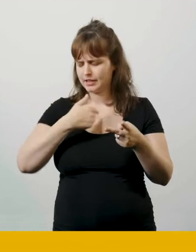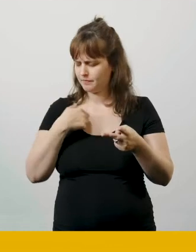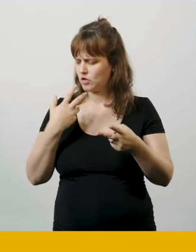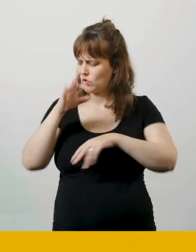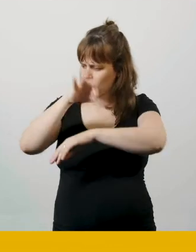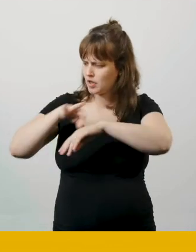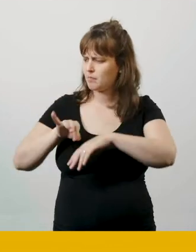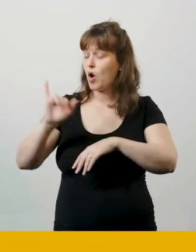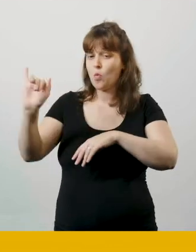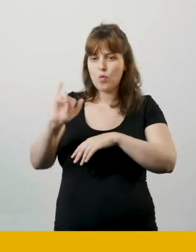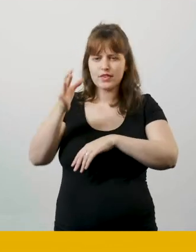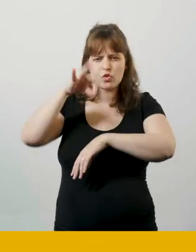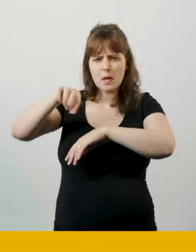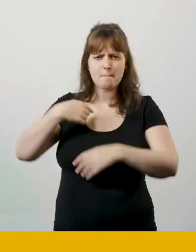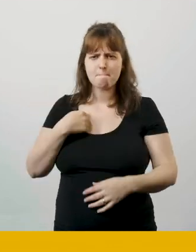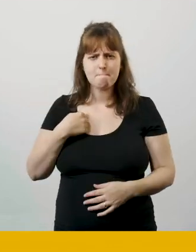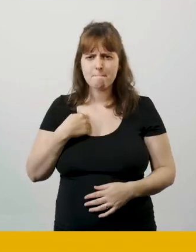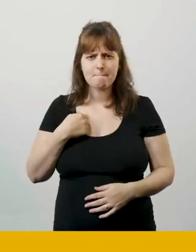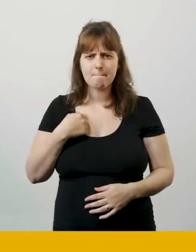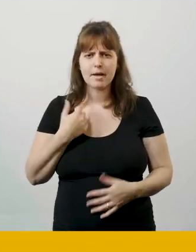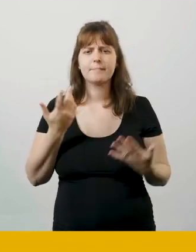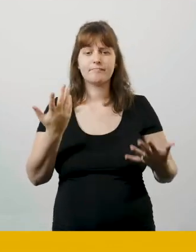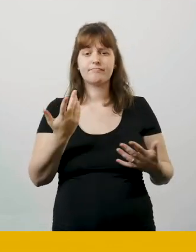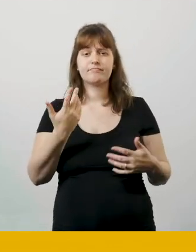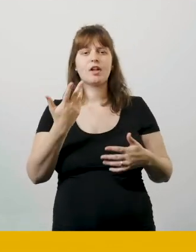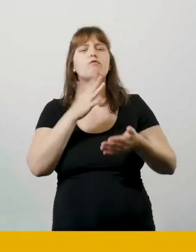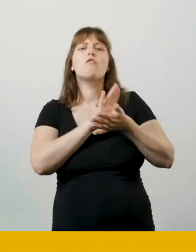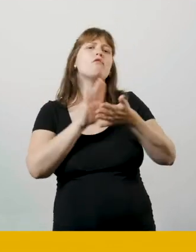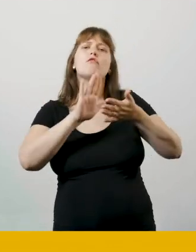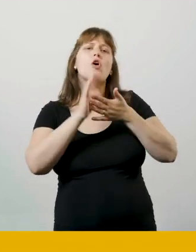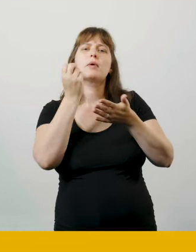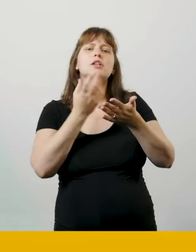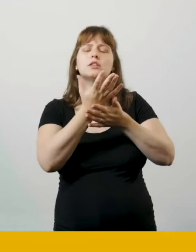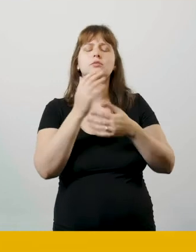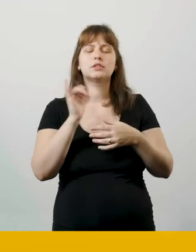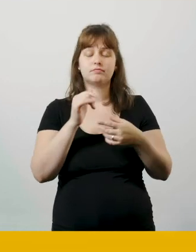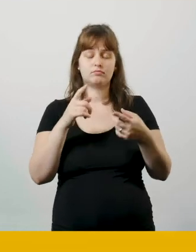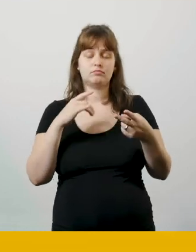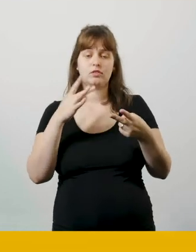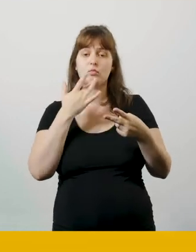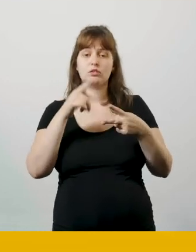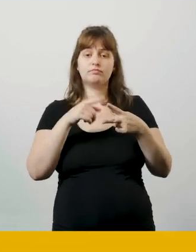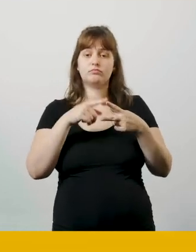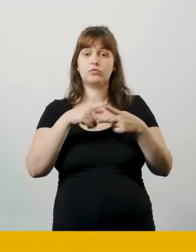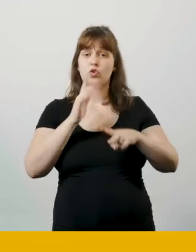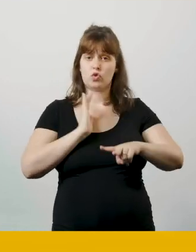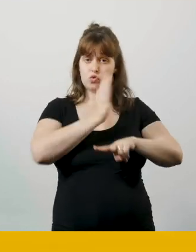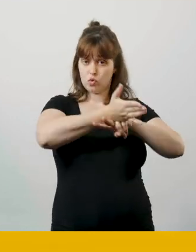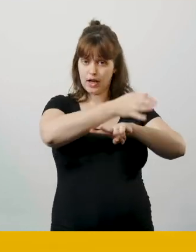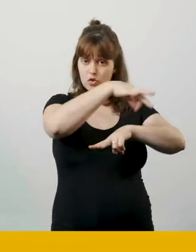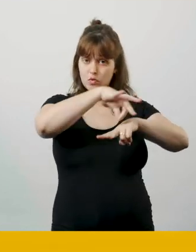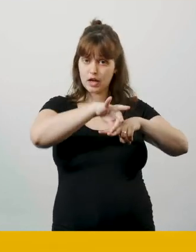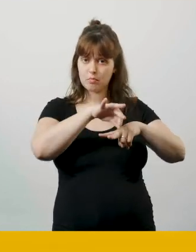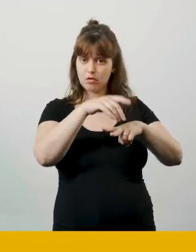you're designing? Here I just propose an example. Are you designing access to